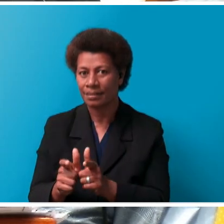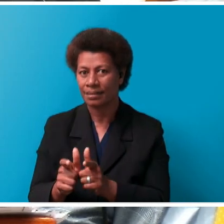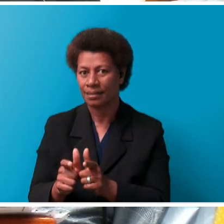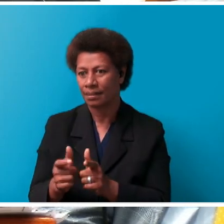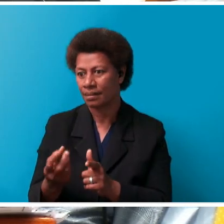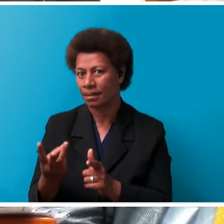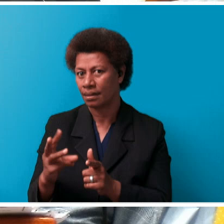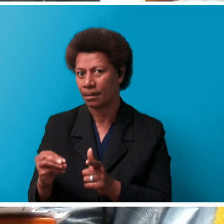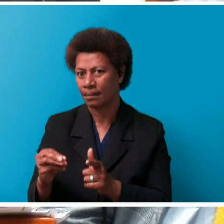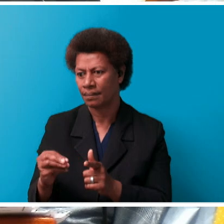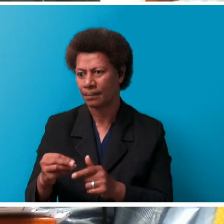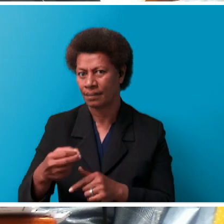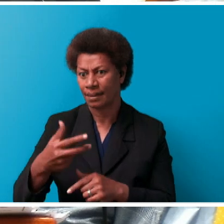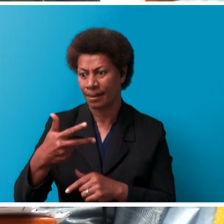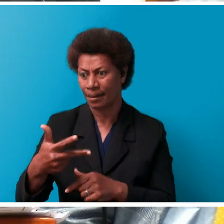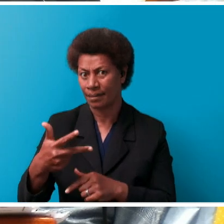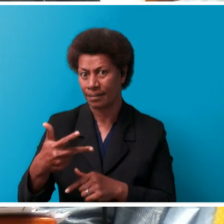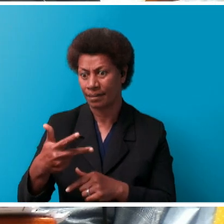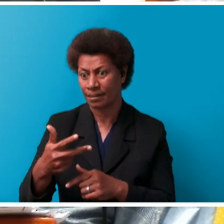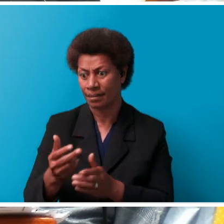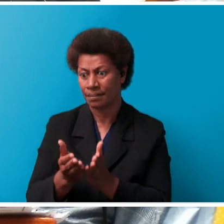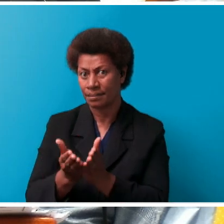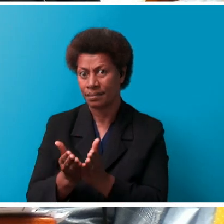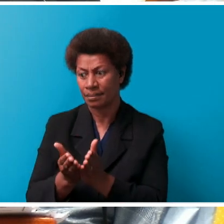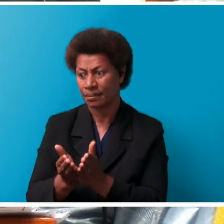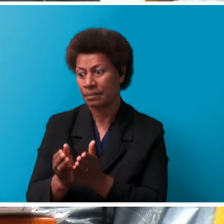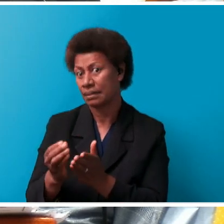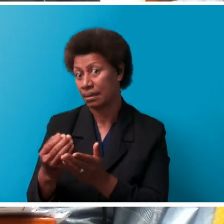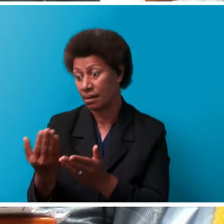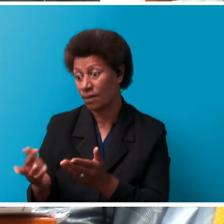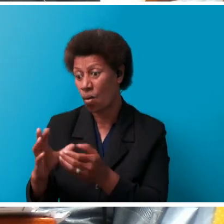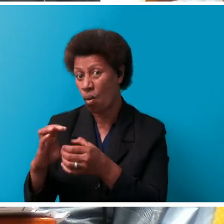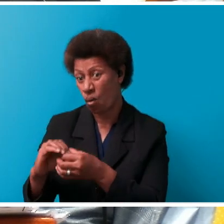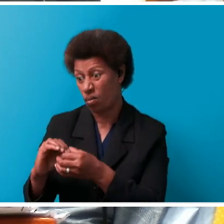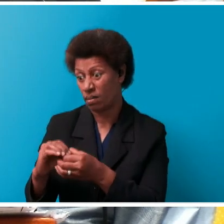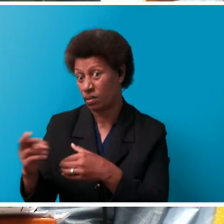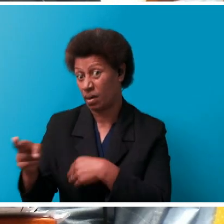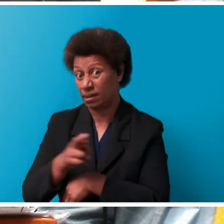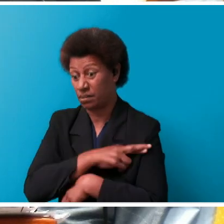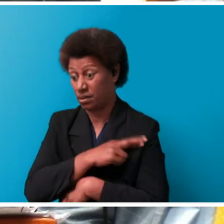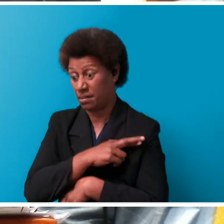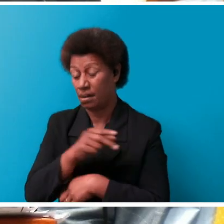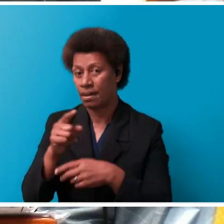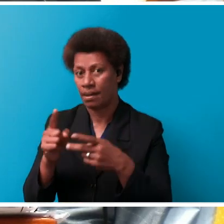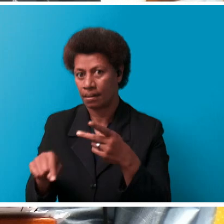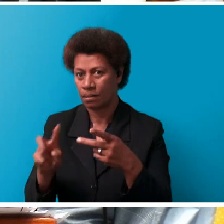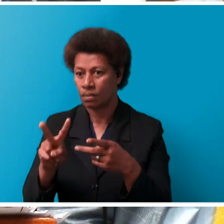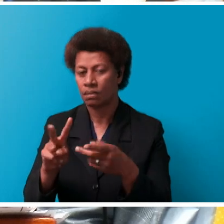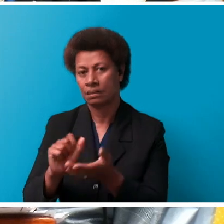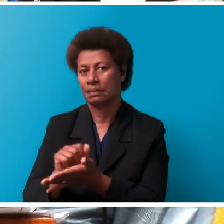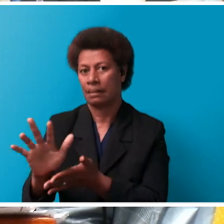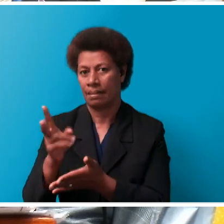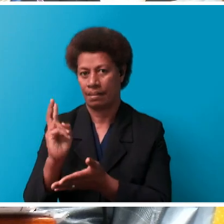vessels scuttled at owner's cost, 4 resold, and 2 scrapped. So this work will continue as we move